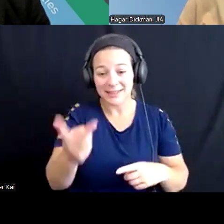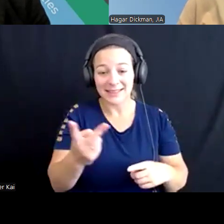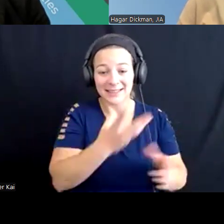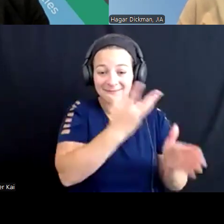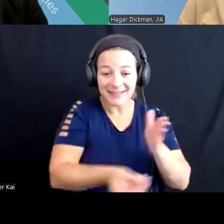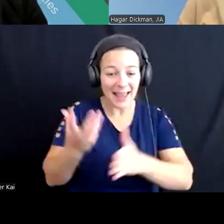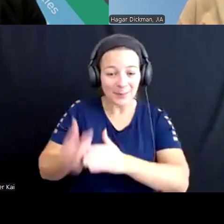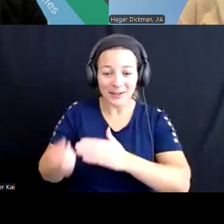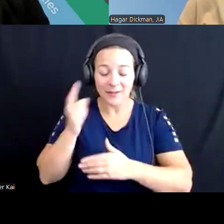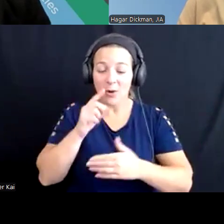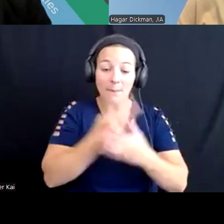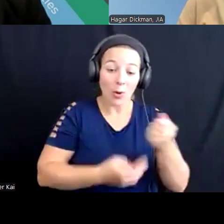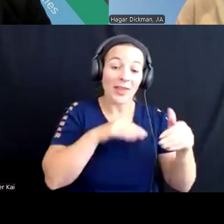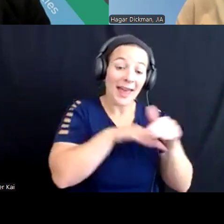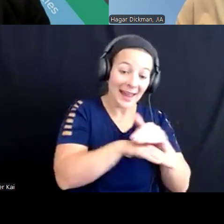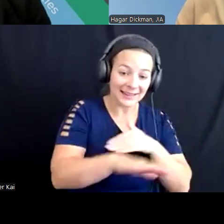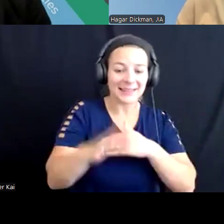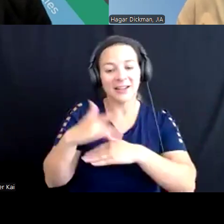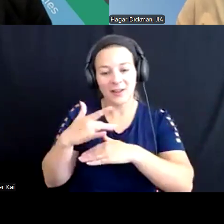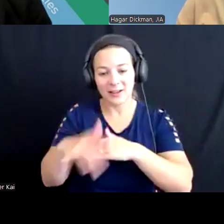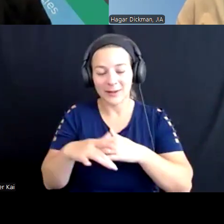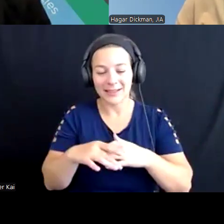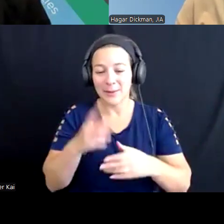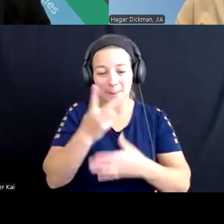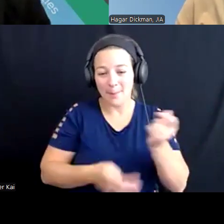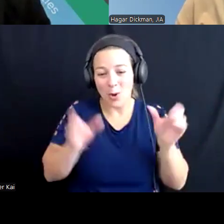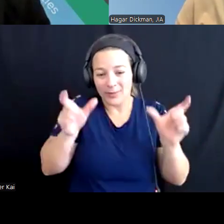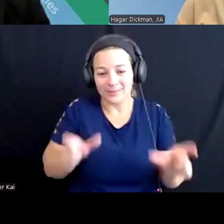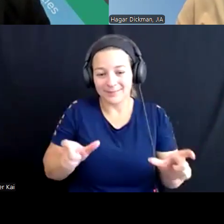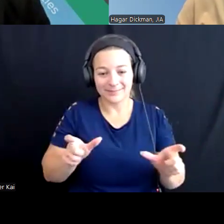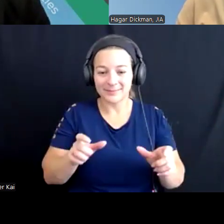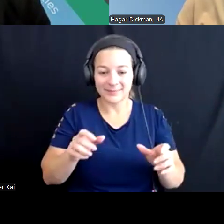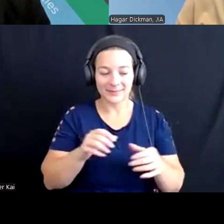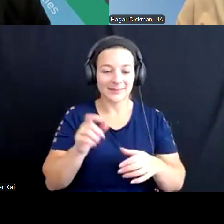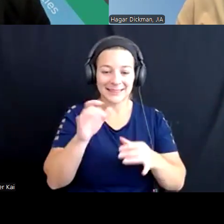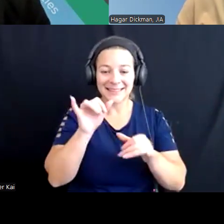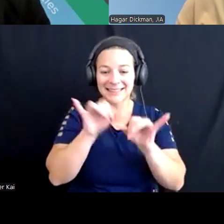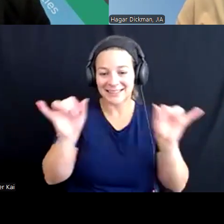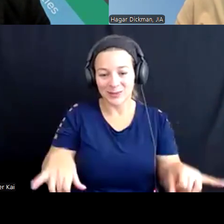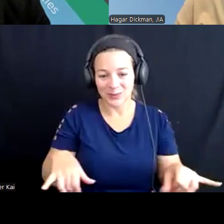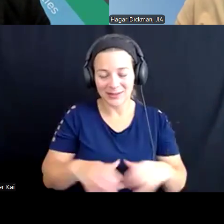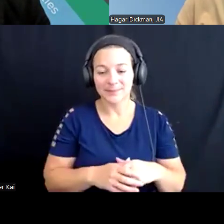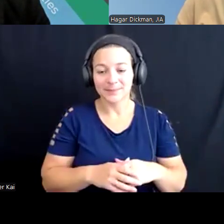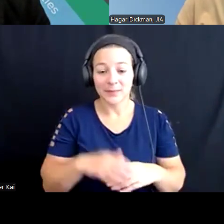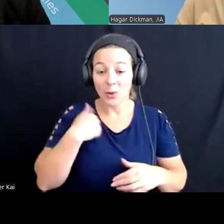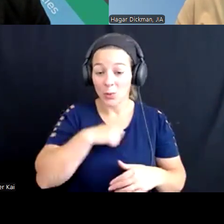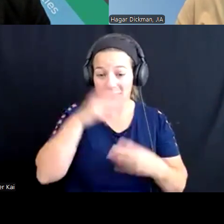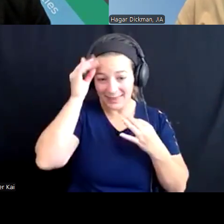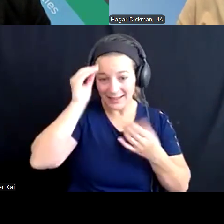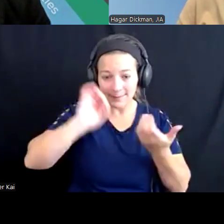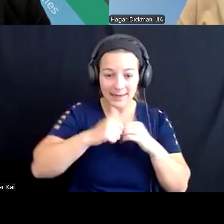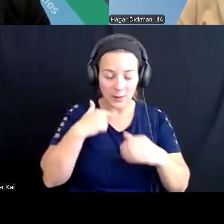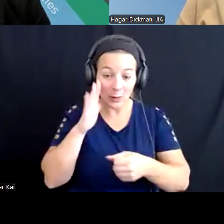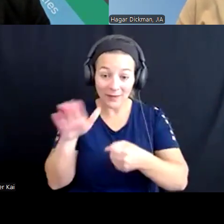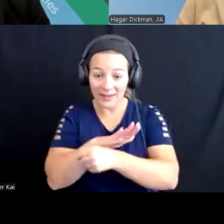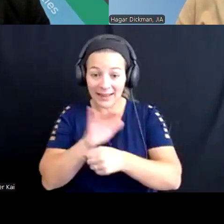and availability that are similar on both sides of the system. So as we're thinking about how we're going to close these gaps, the